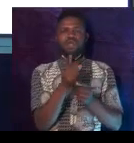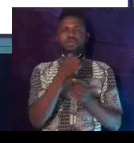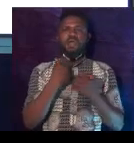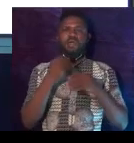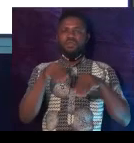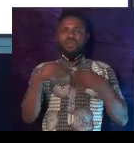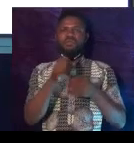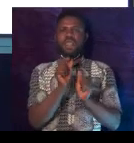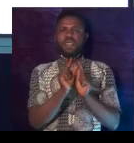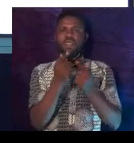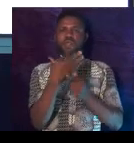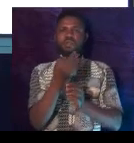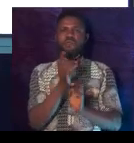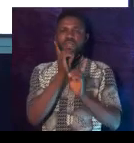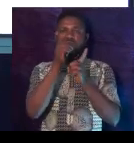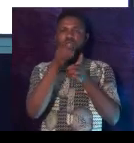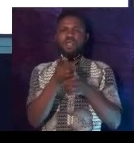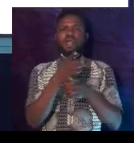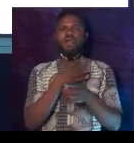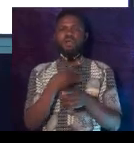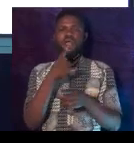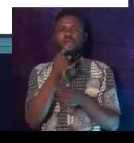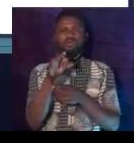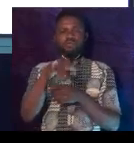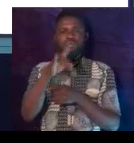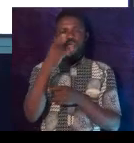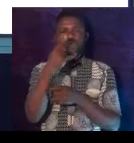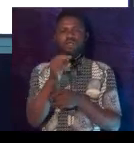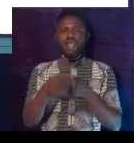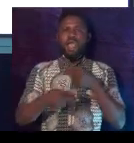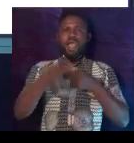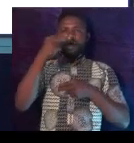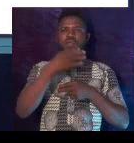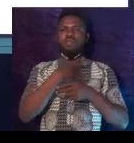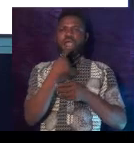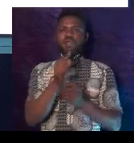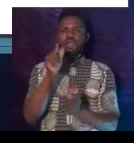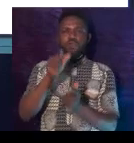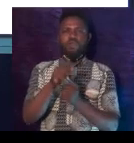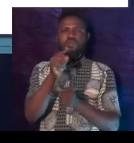set. You're given a set of data, and you look for the highest and you